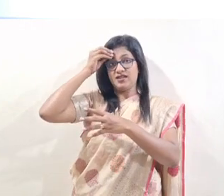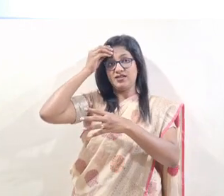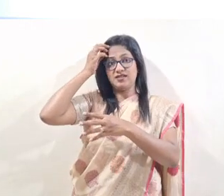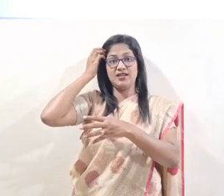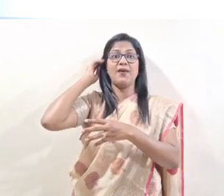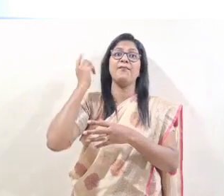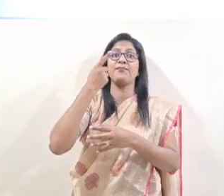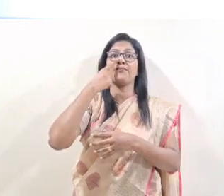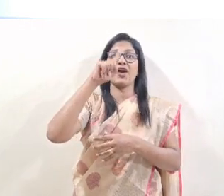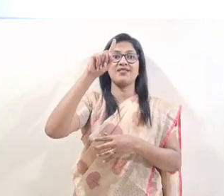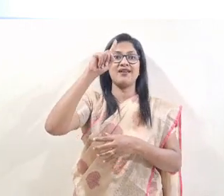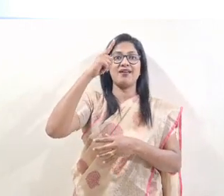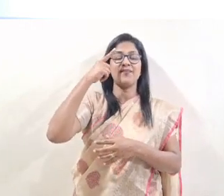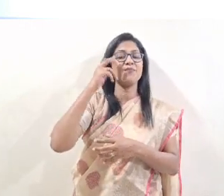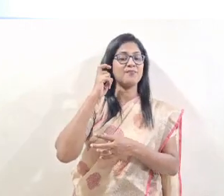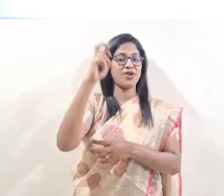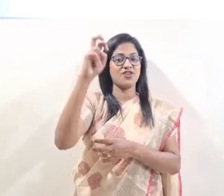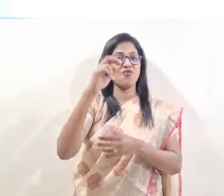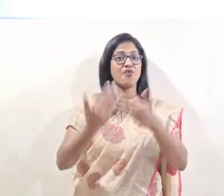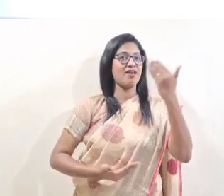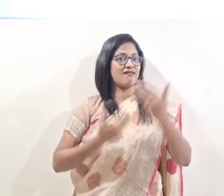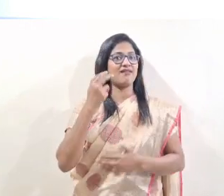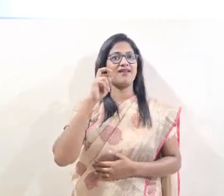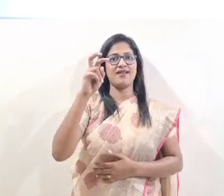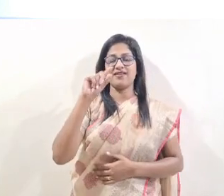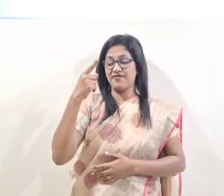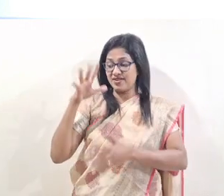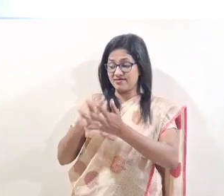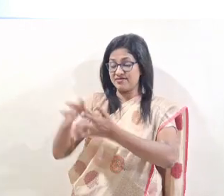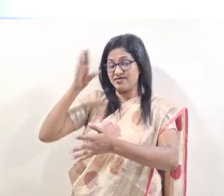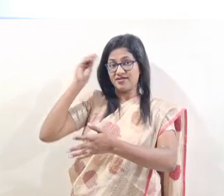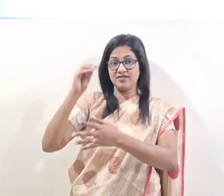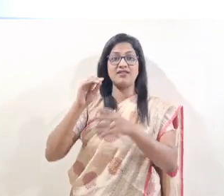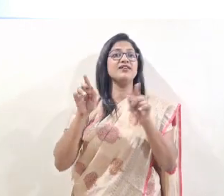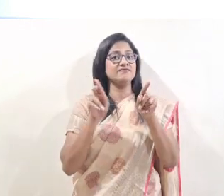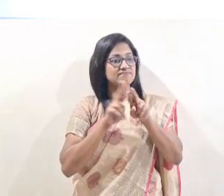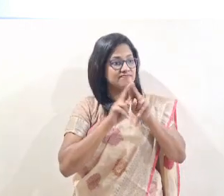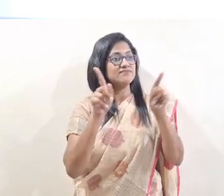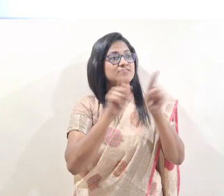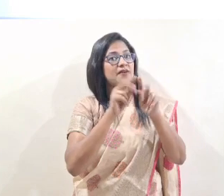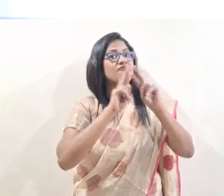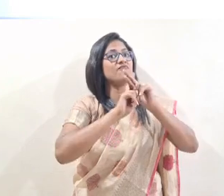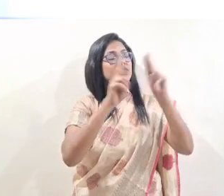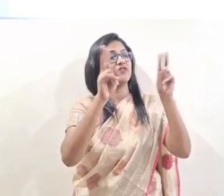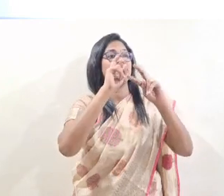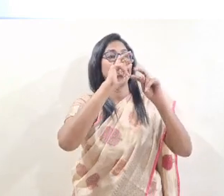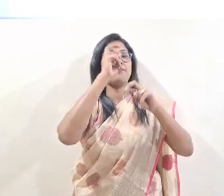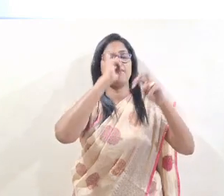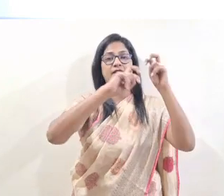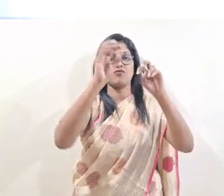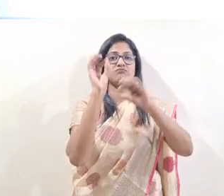mother metro, that is the Calcutta metro, was incorporated in all other metros.